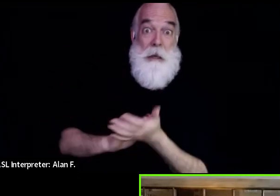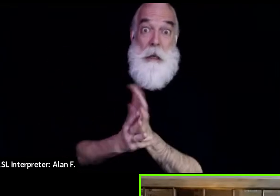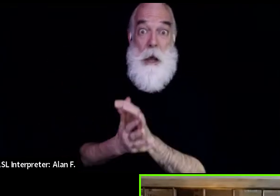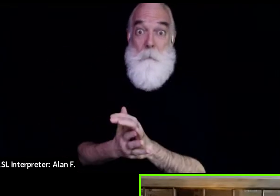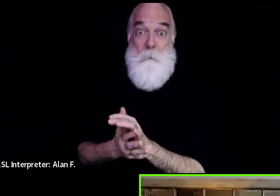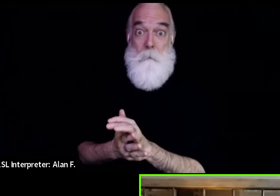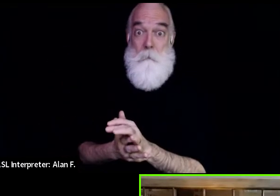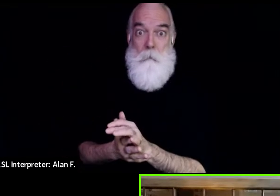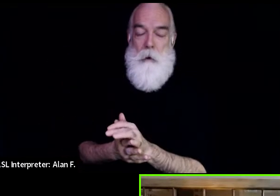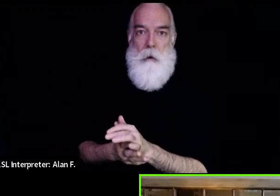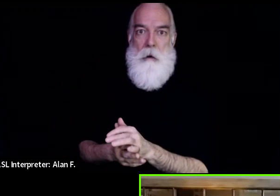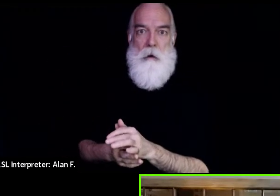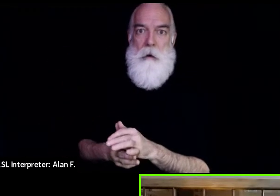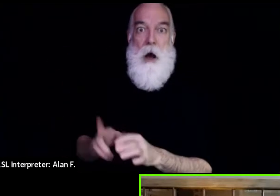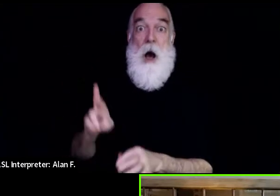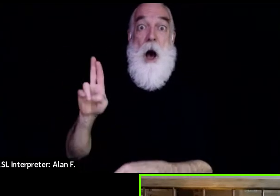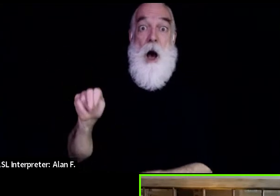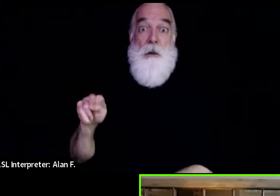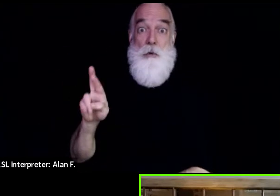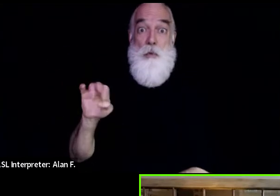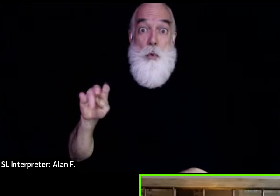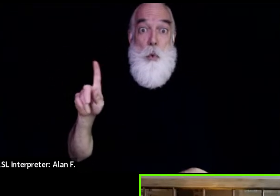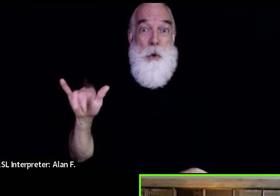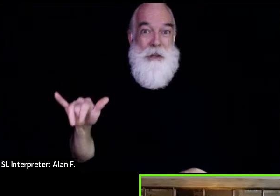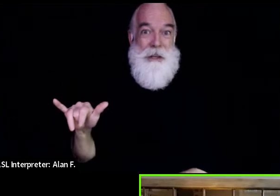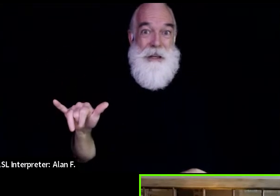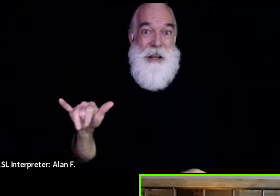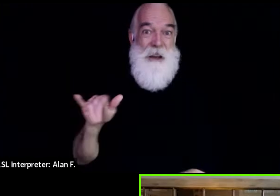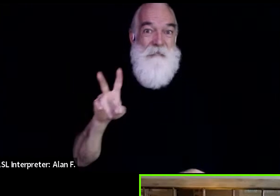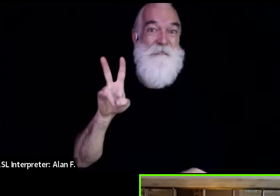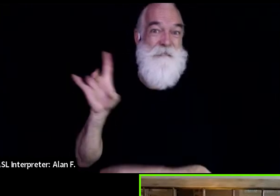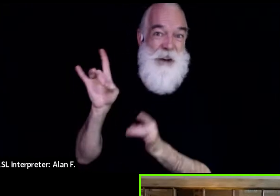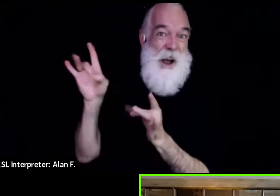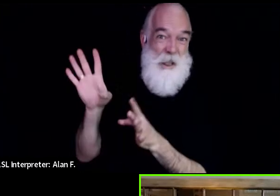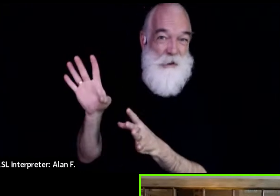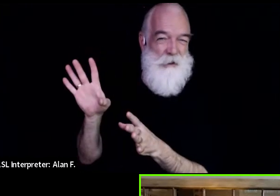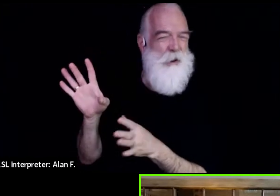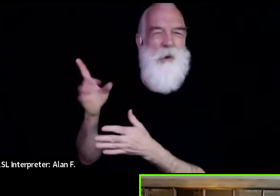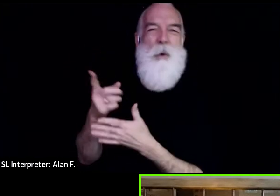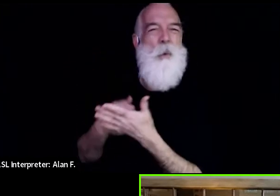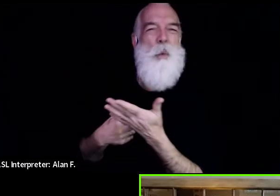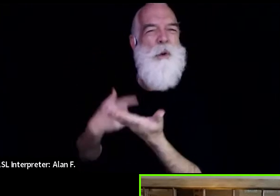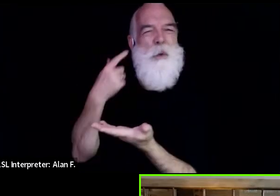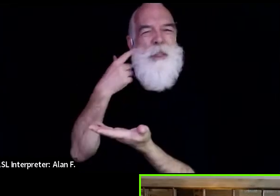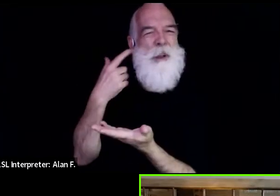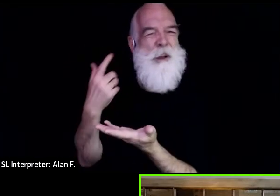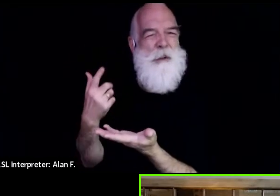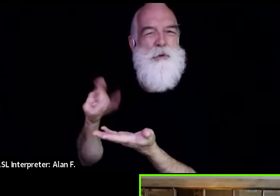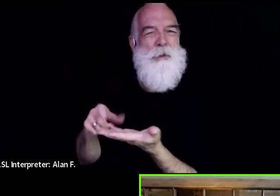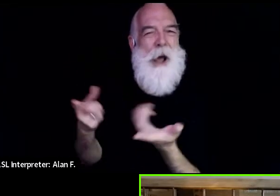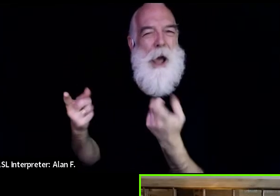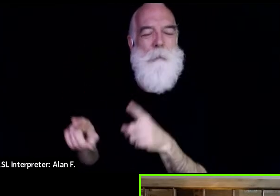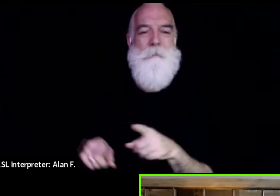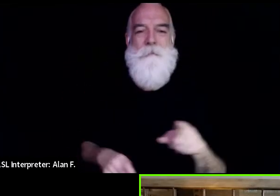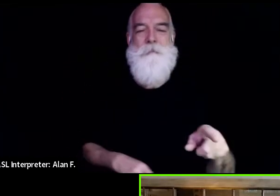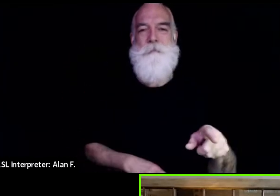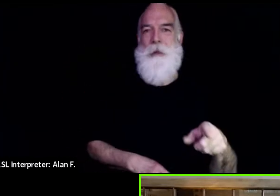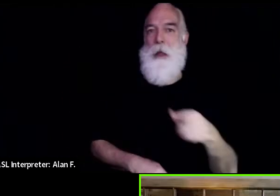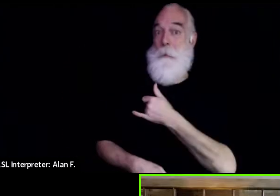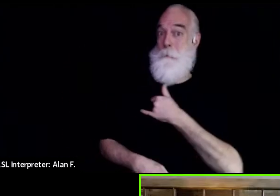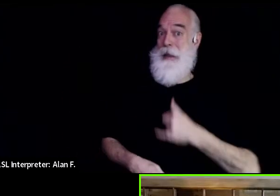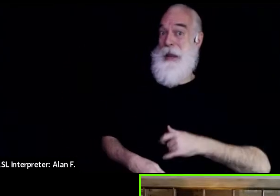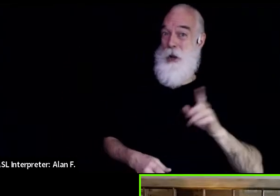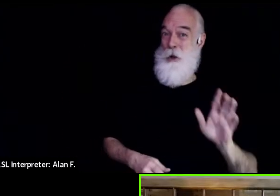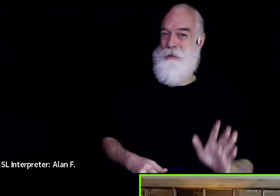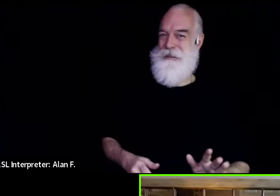It's really silly. And it really takes away from the real conversation and the need to have